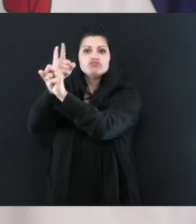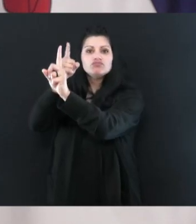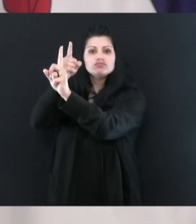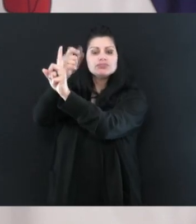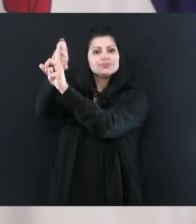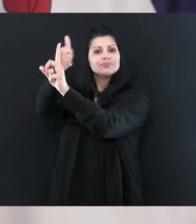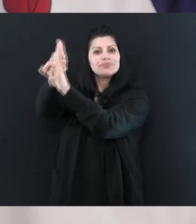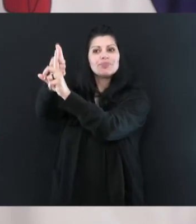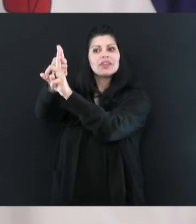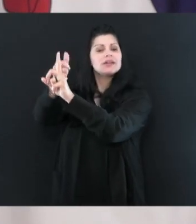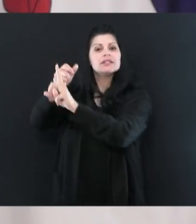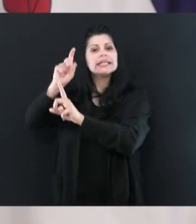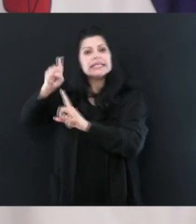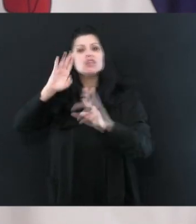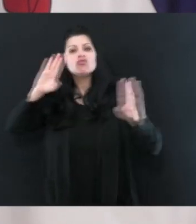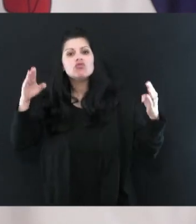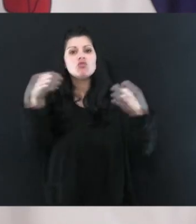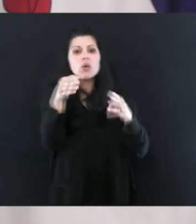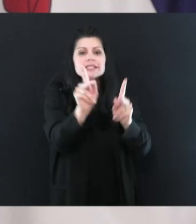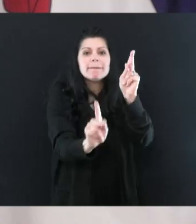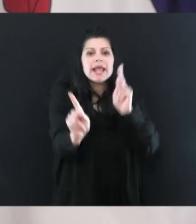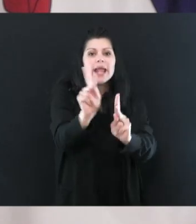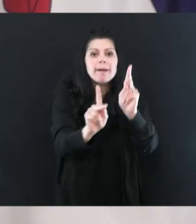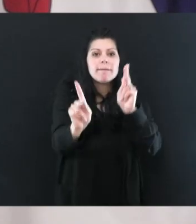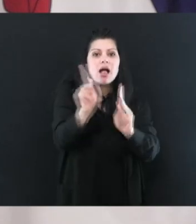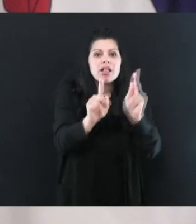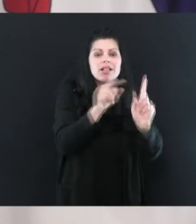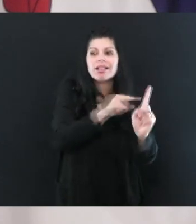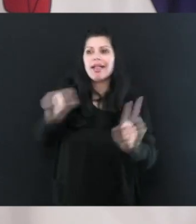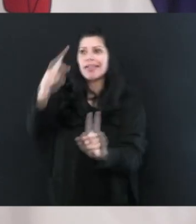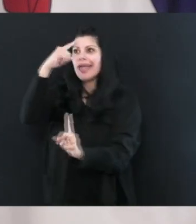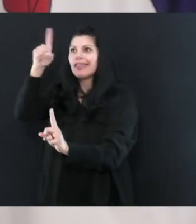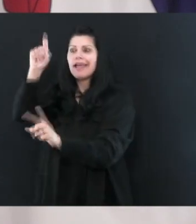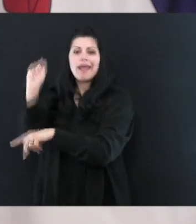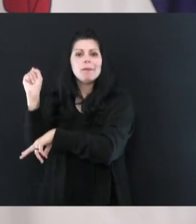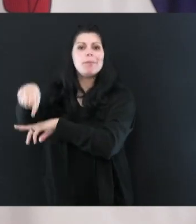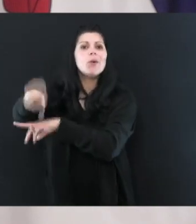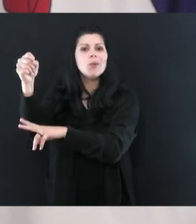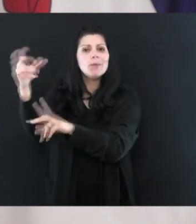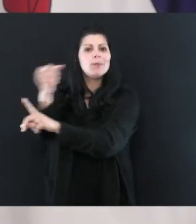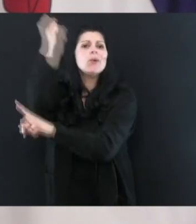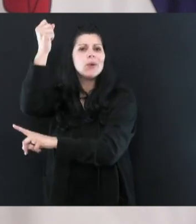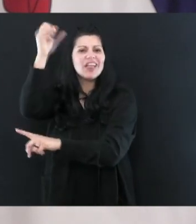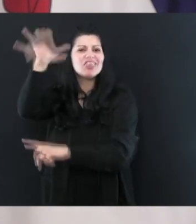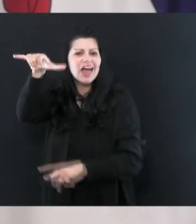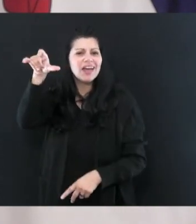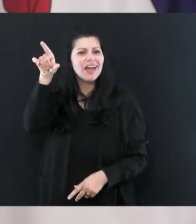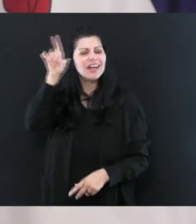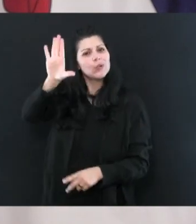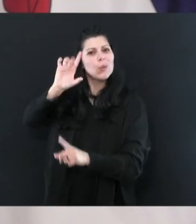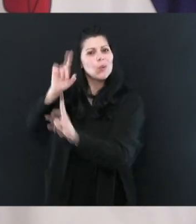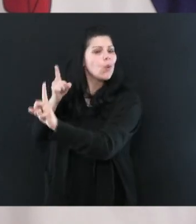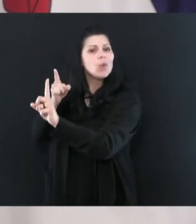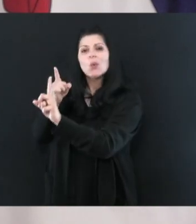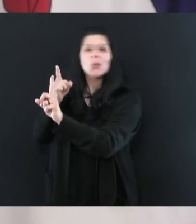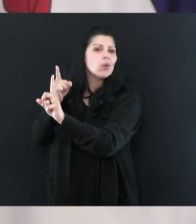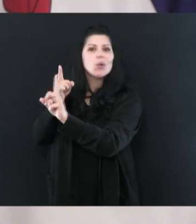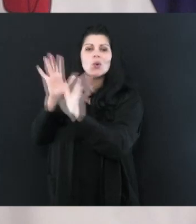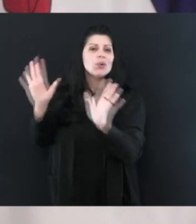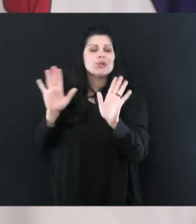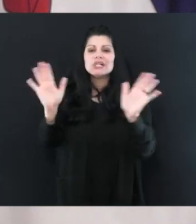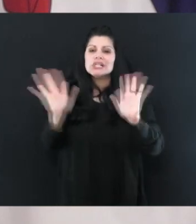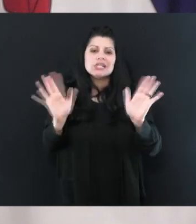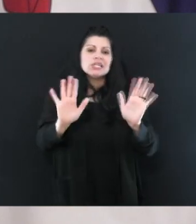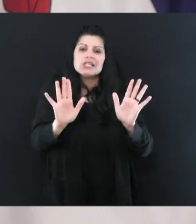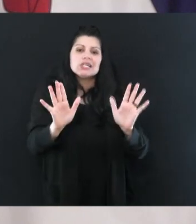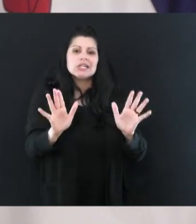matter. Really, it's just the next gotcha move and the next soundbite. So I don't know.